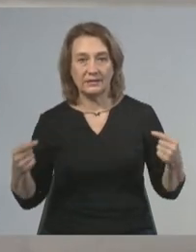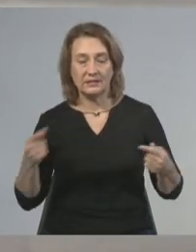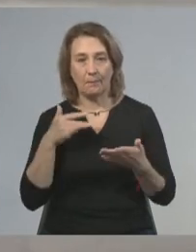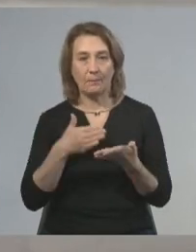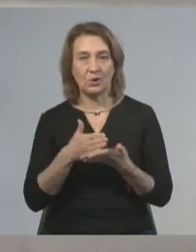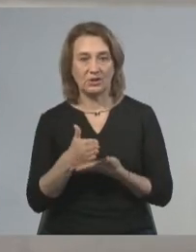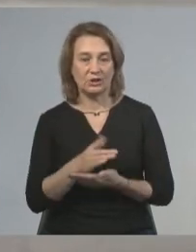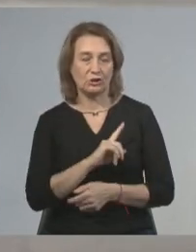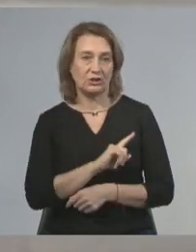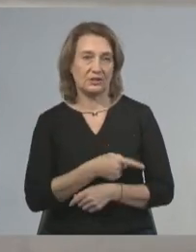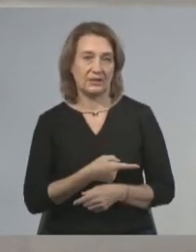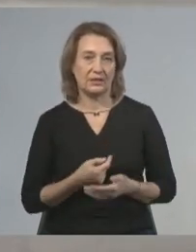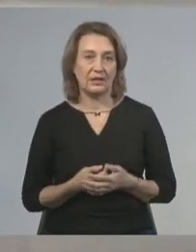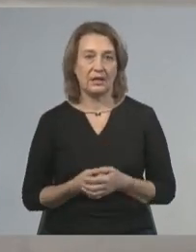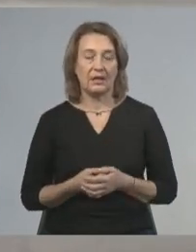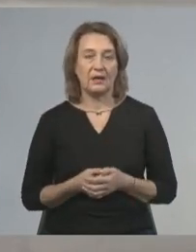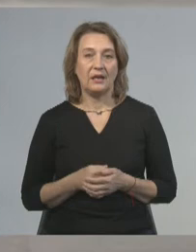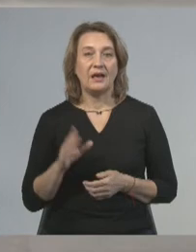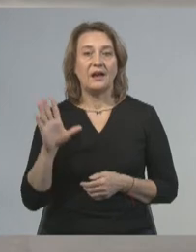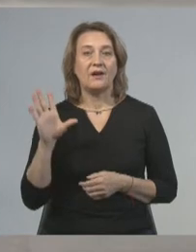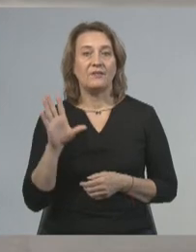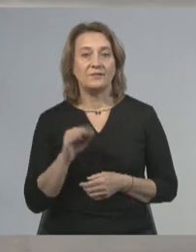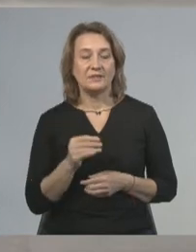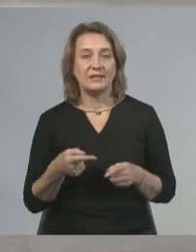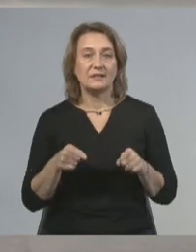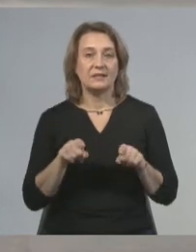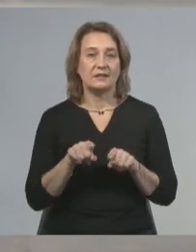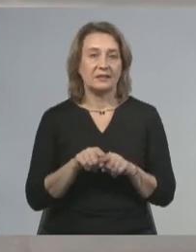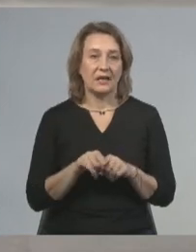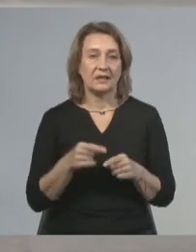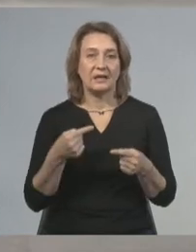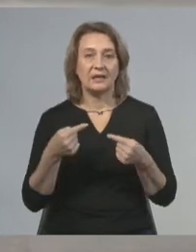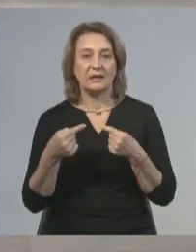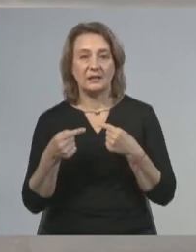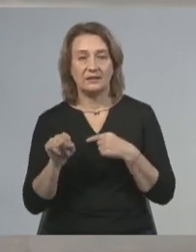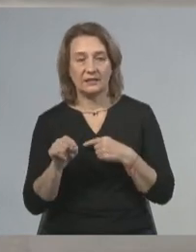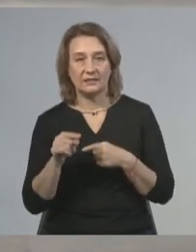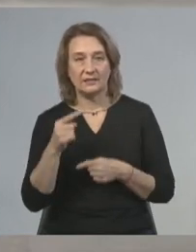published or spoken by candidates or different political parties